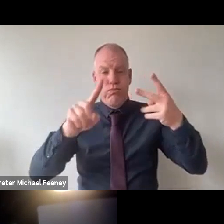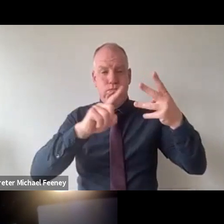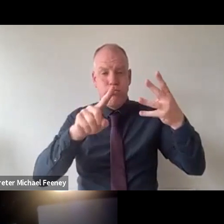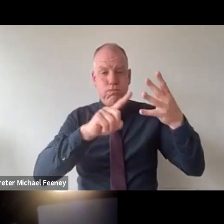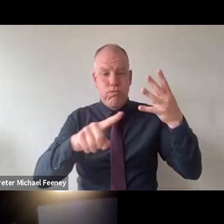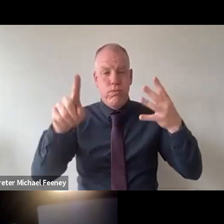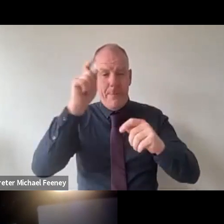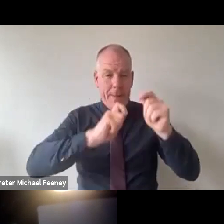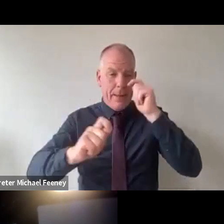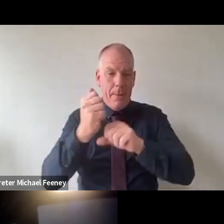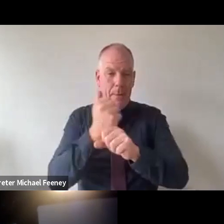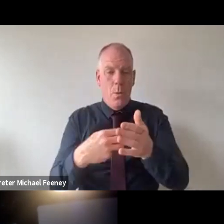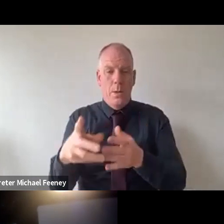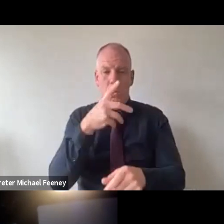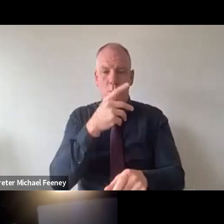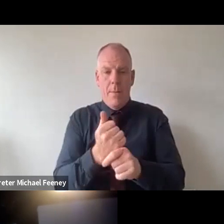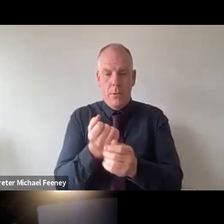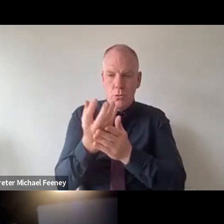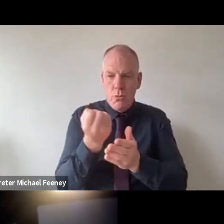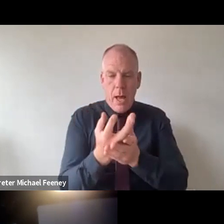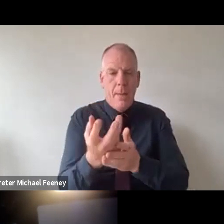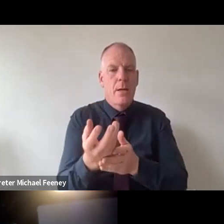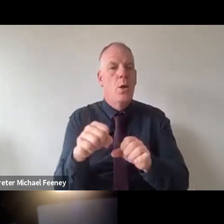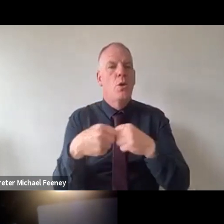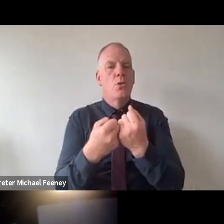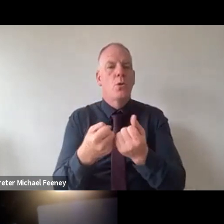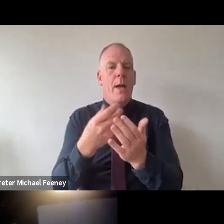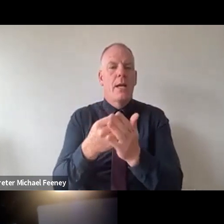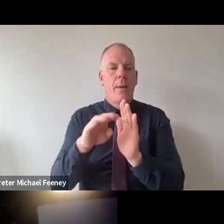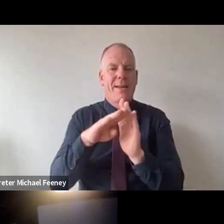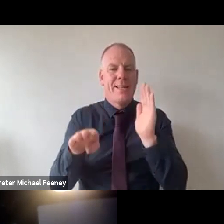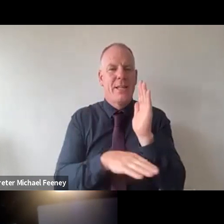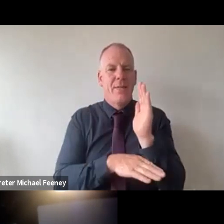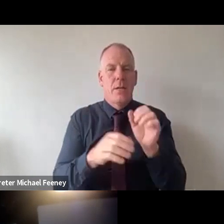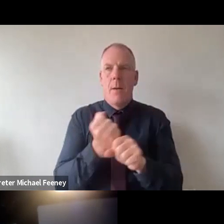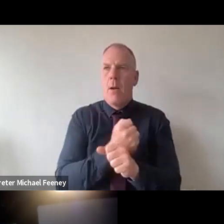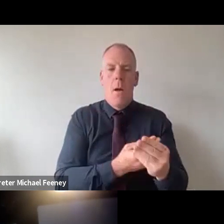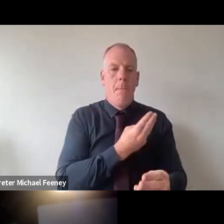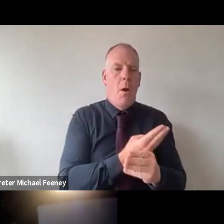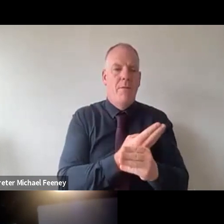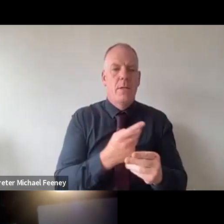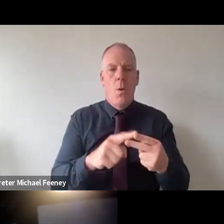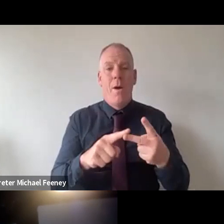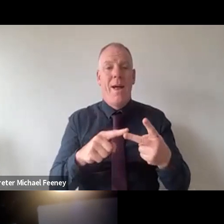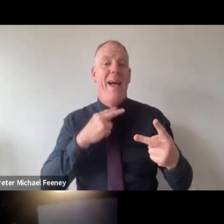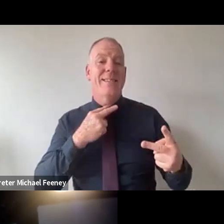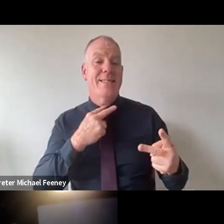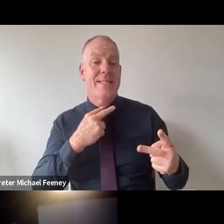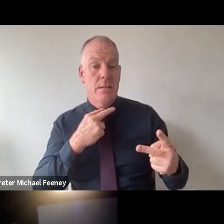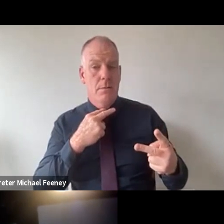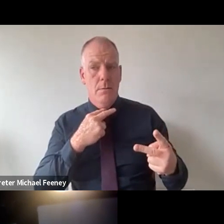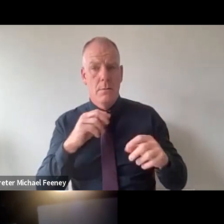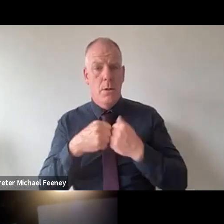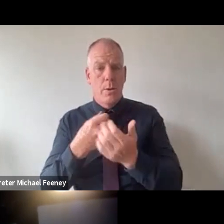considered to describe socioeconomic disadvantage, from poverty to regional accent, for example, and